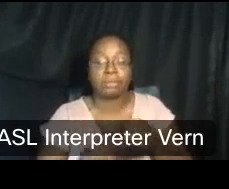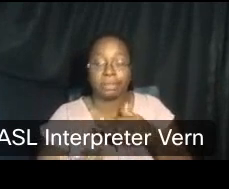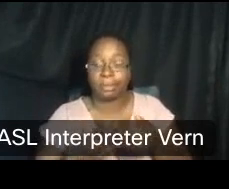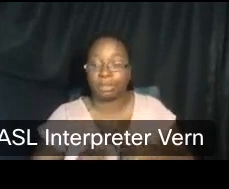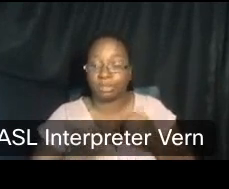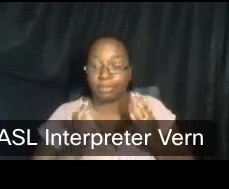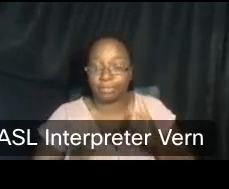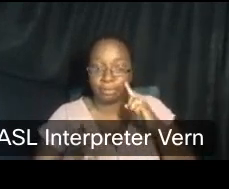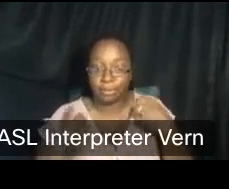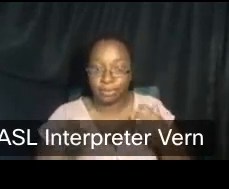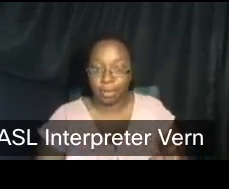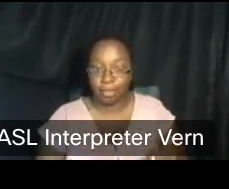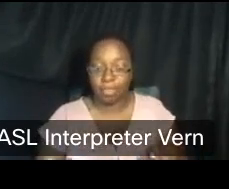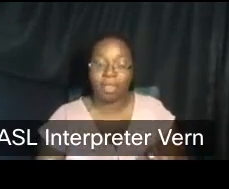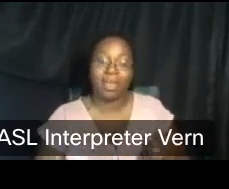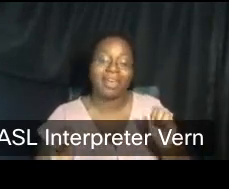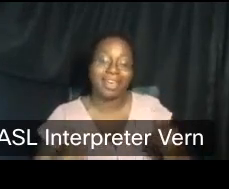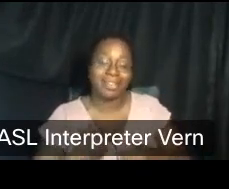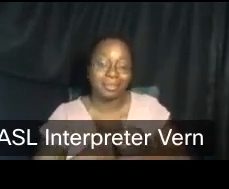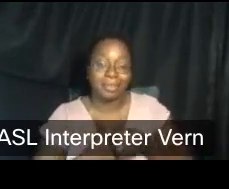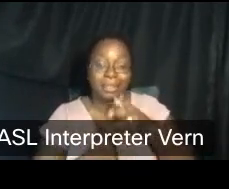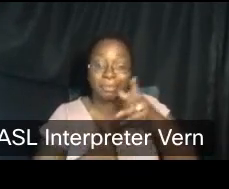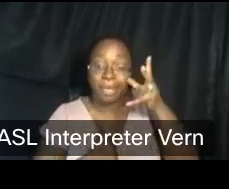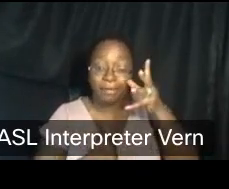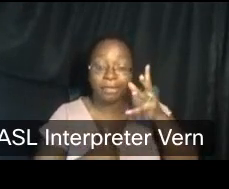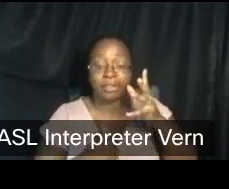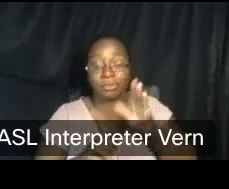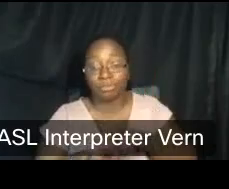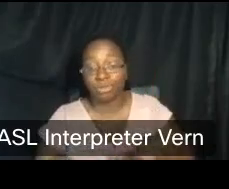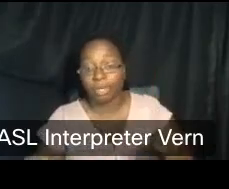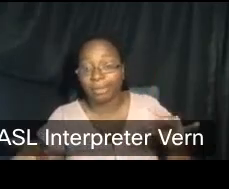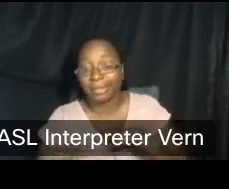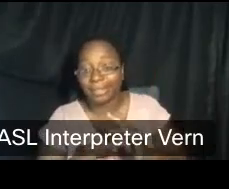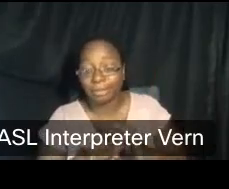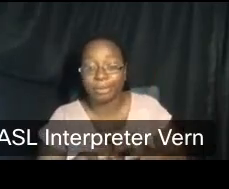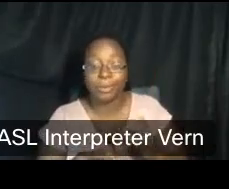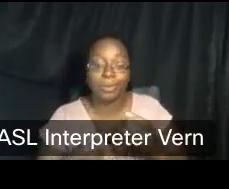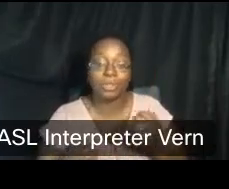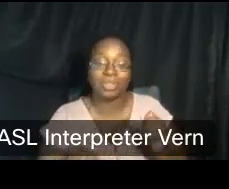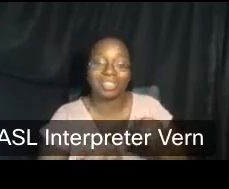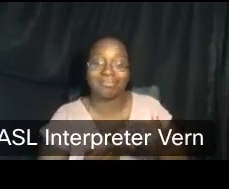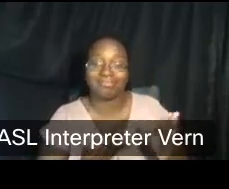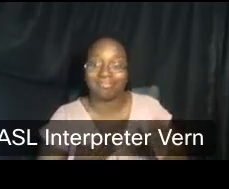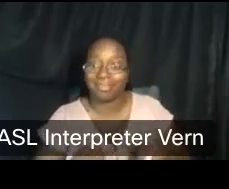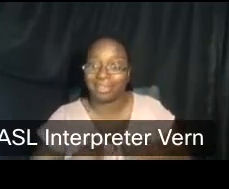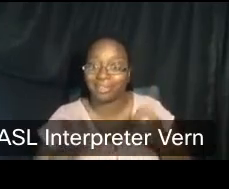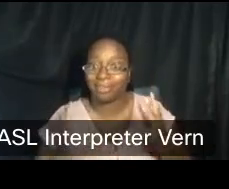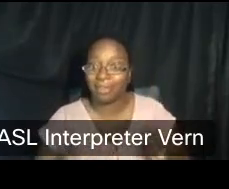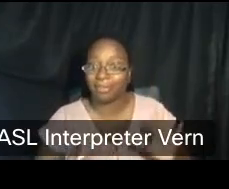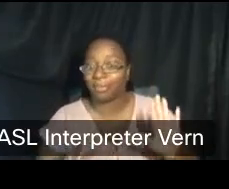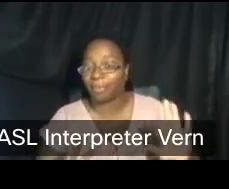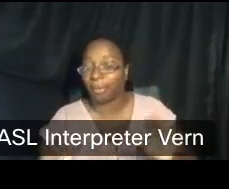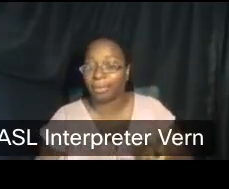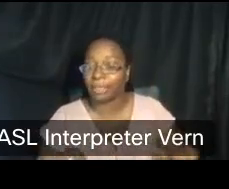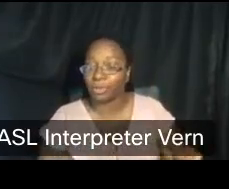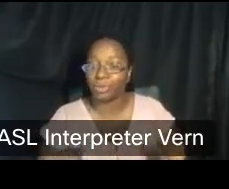health experiences or challenges to justify the abuse. So therefore, overall, these tactics